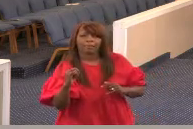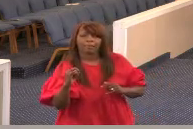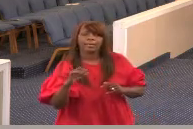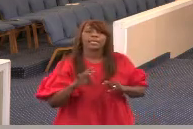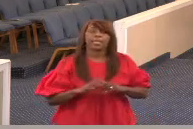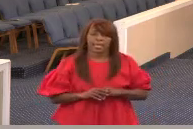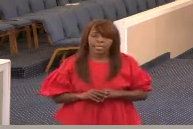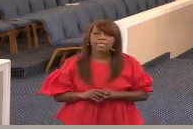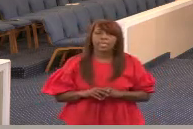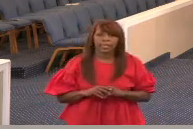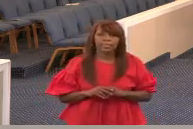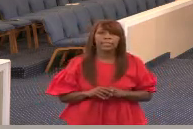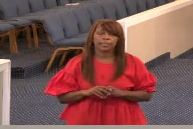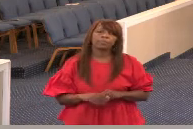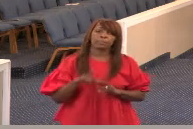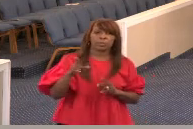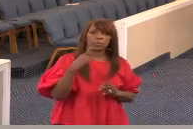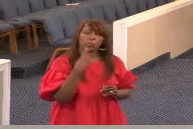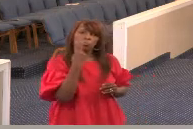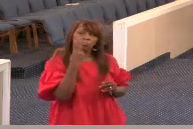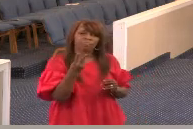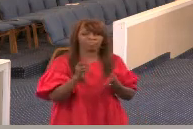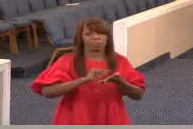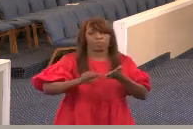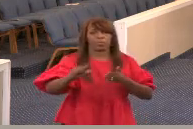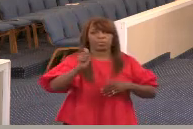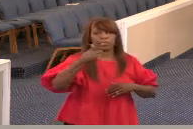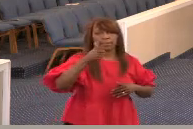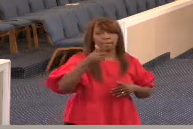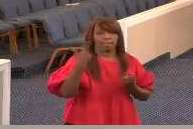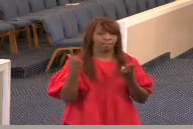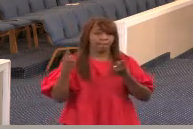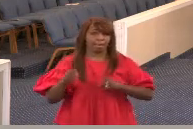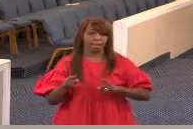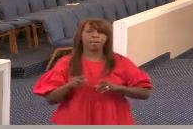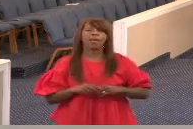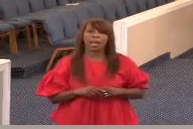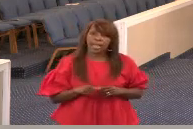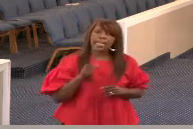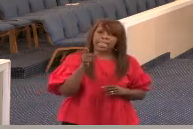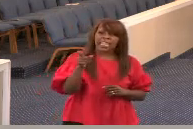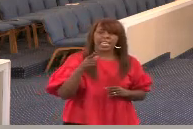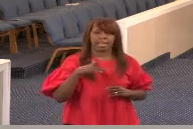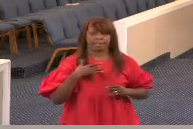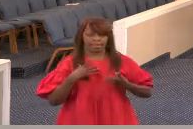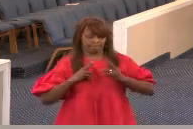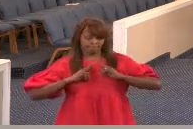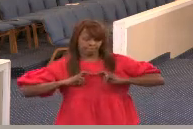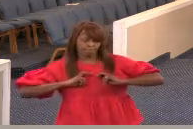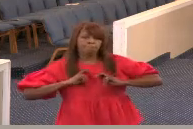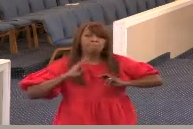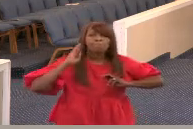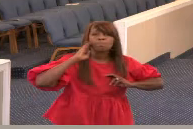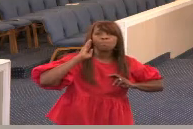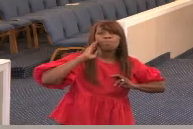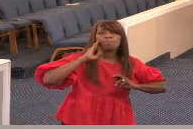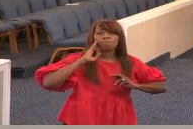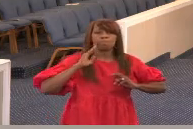And before the journey begins, you can see in verse 10, Paul has some insight on what lies ahead.